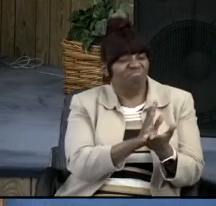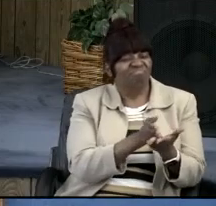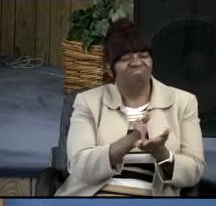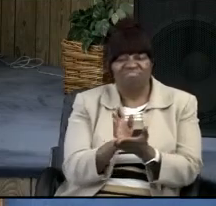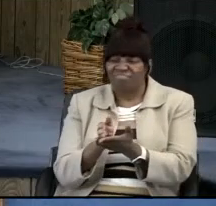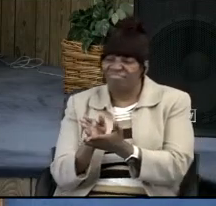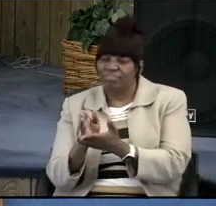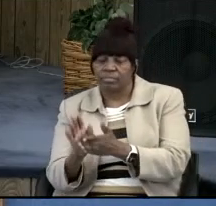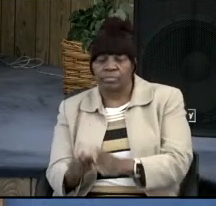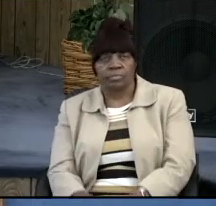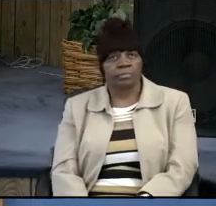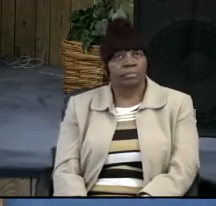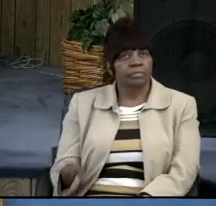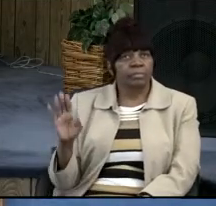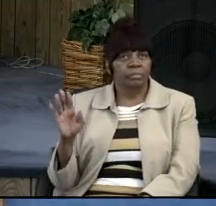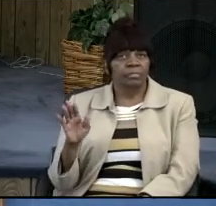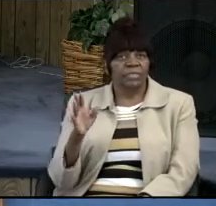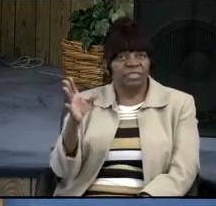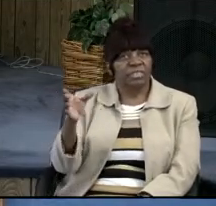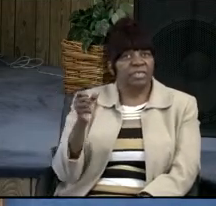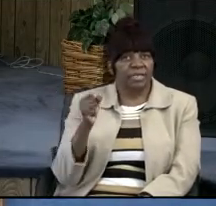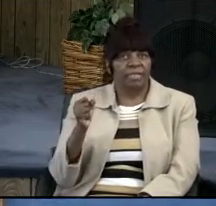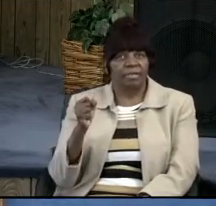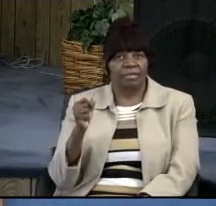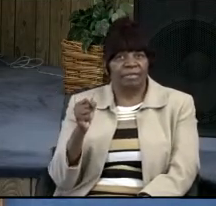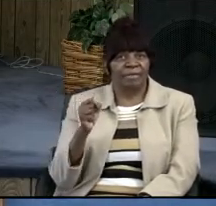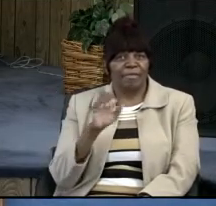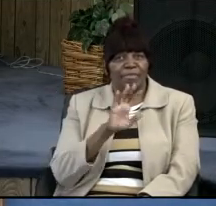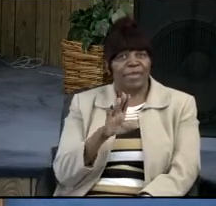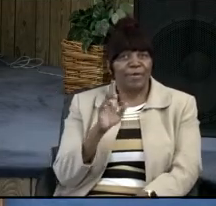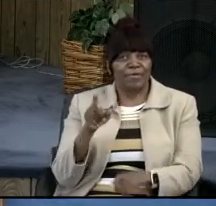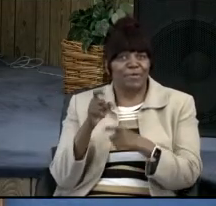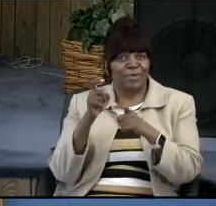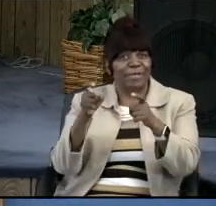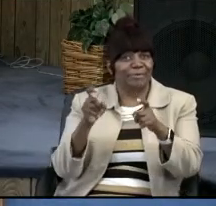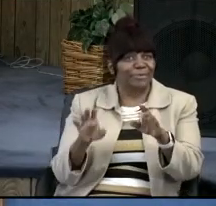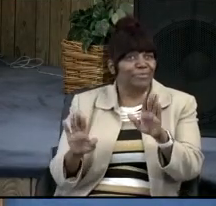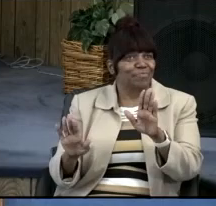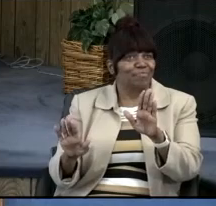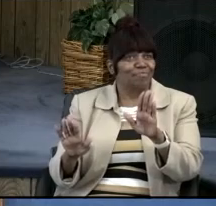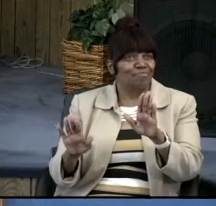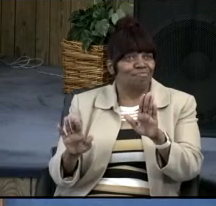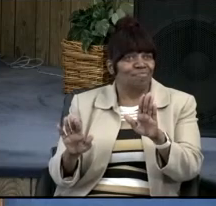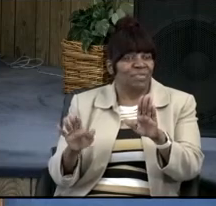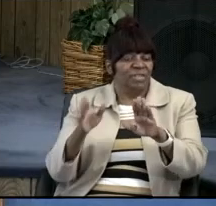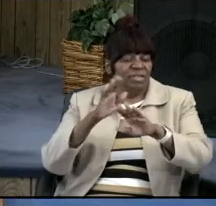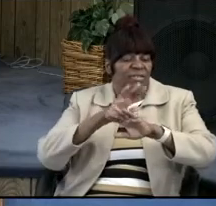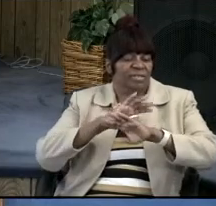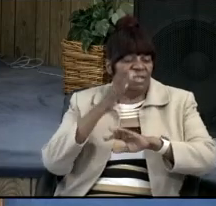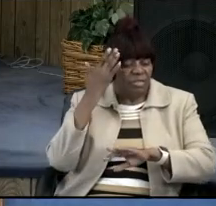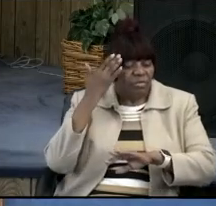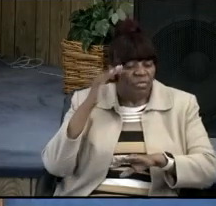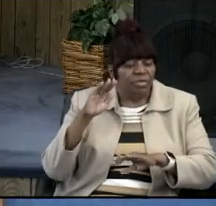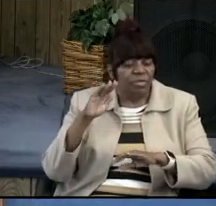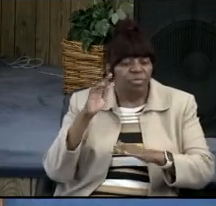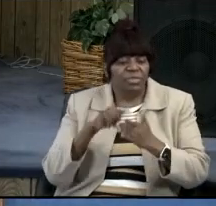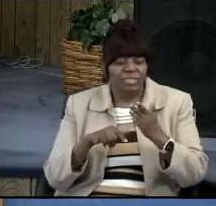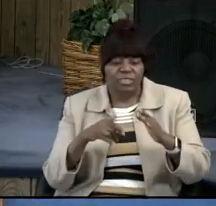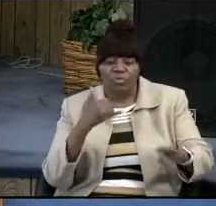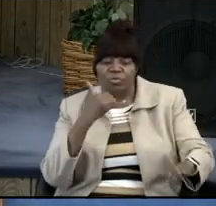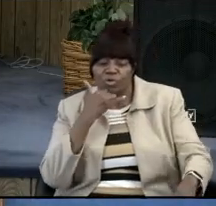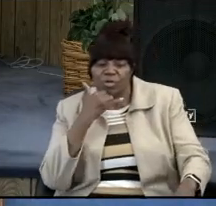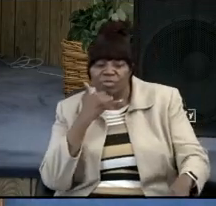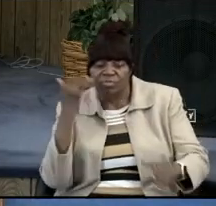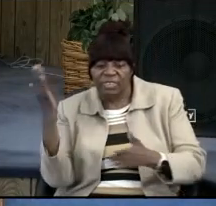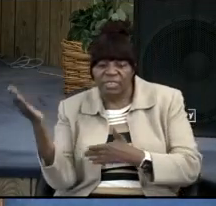to exercise their talent. Lord, have mercy. I don't know what's wrong with a church that serves